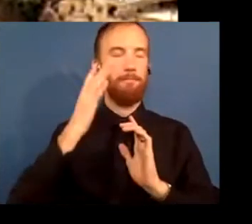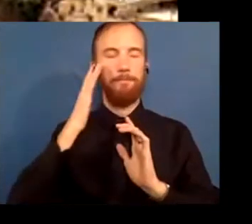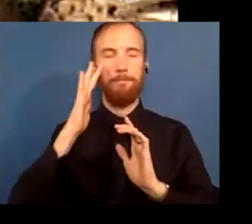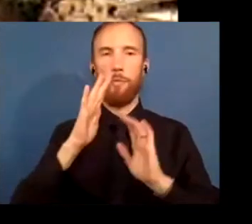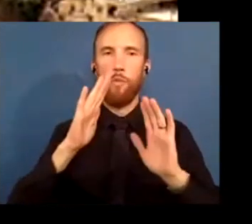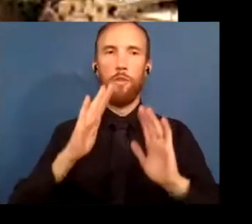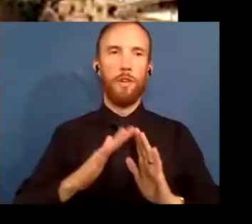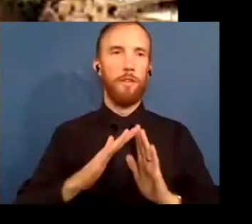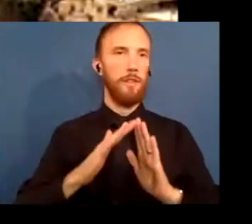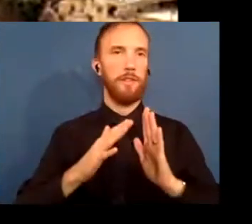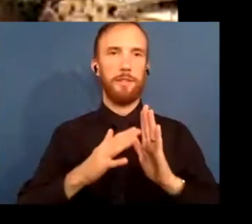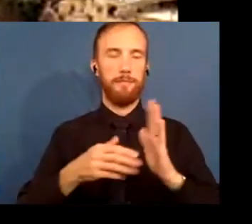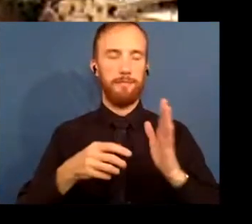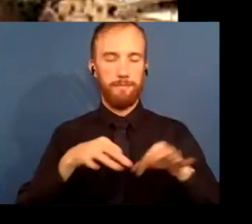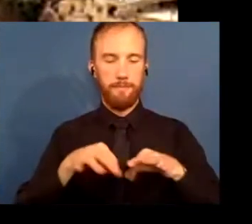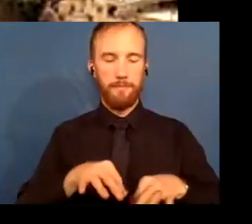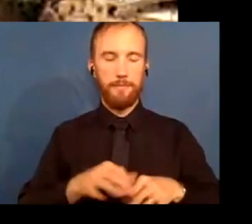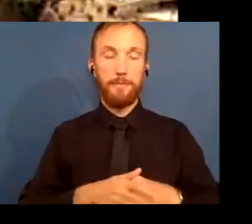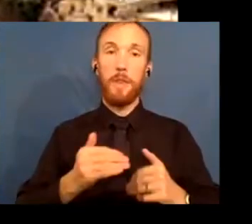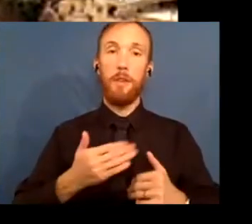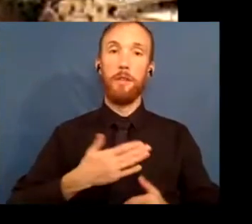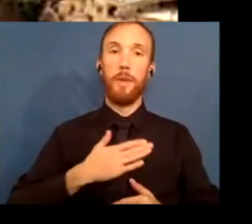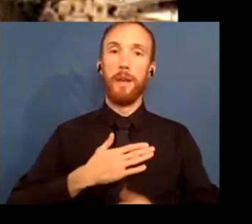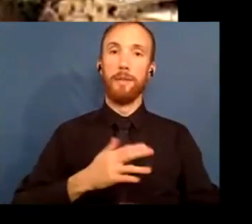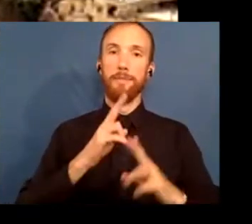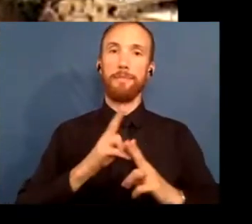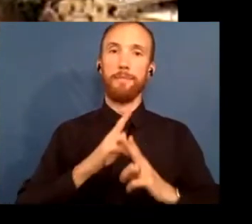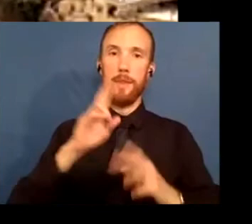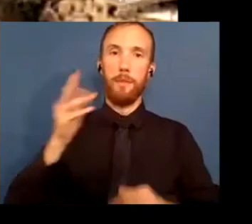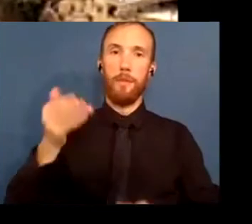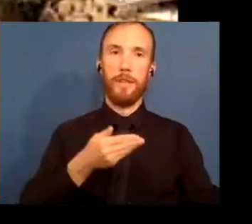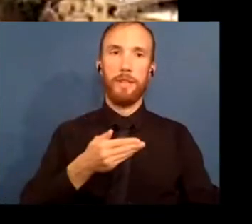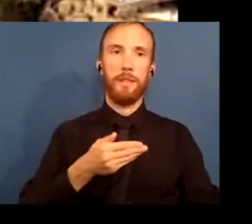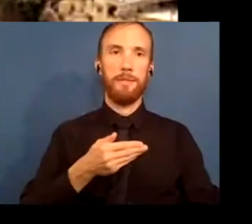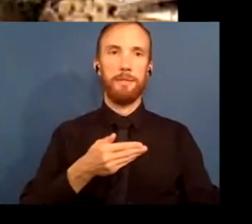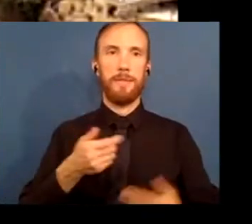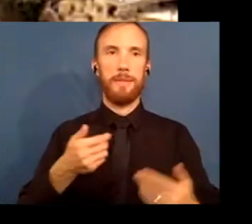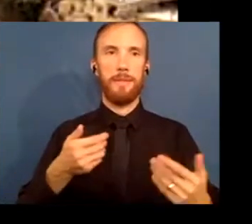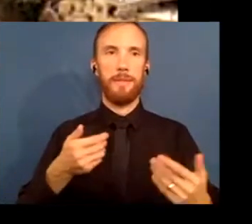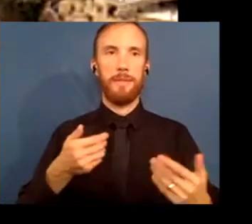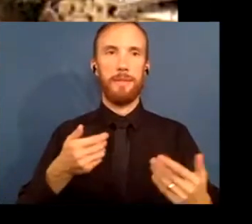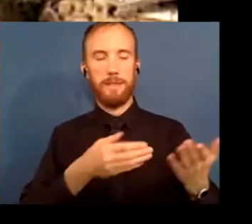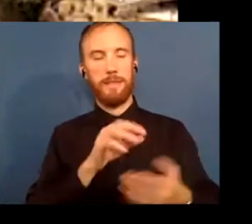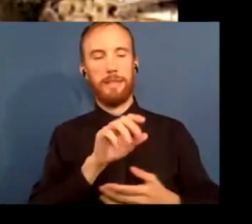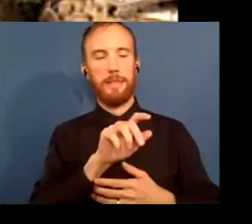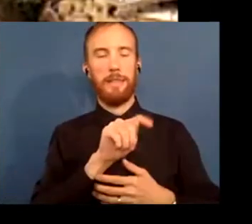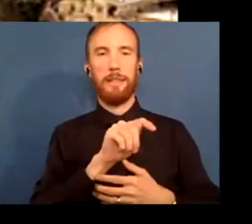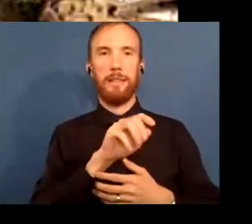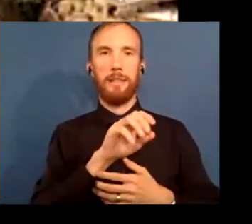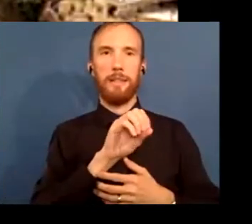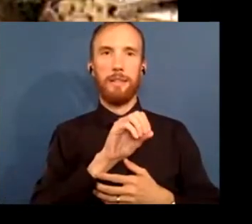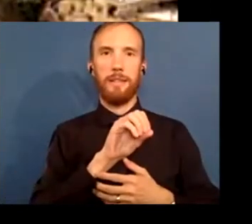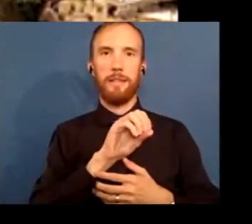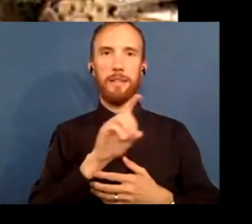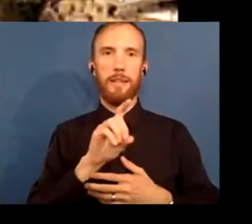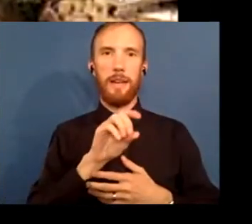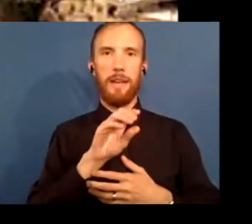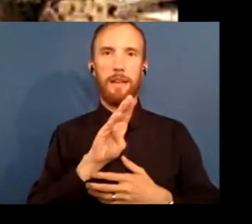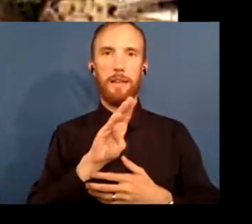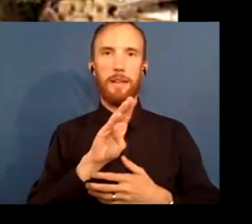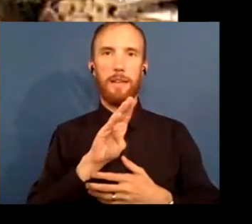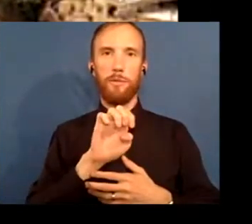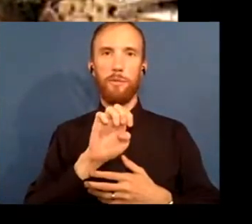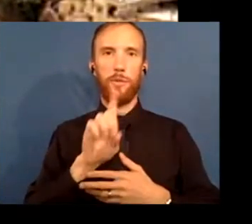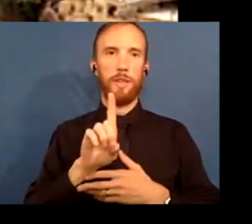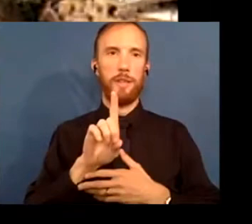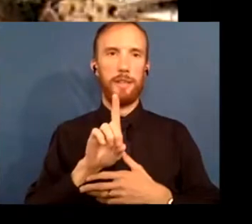my great privilege to introduce Professor Todd Breland, Associate Professor of History at UIC, who will